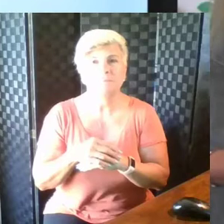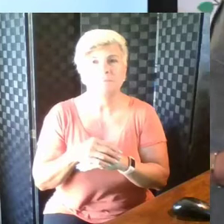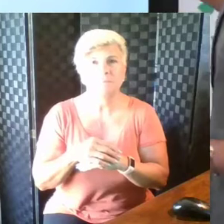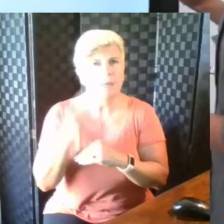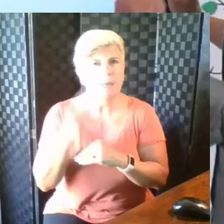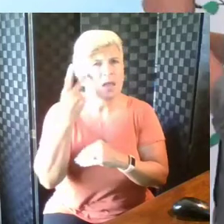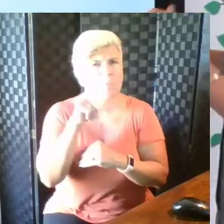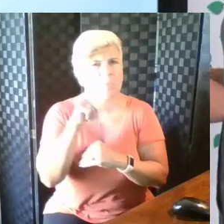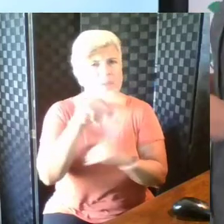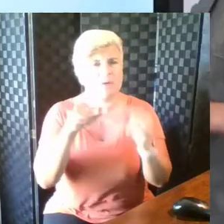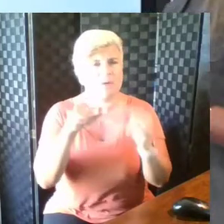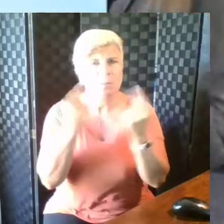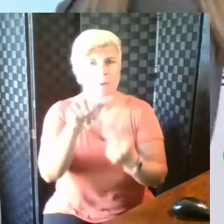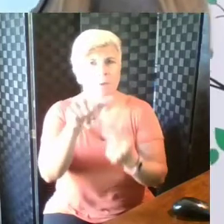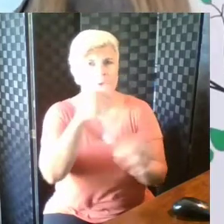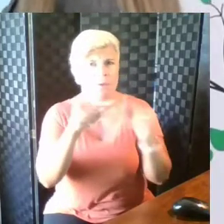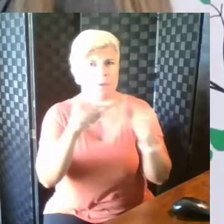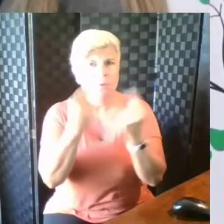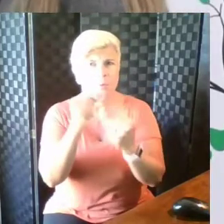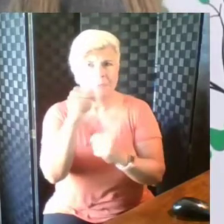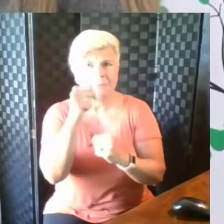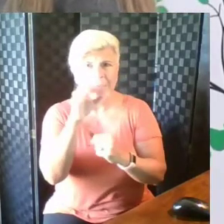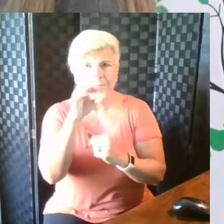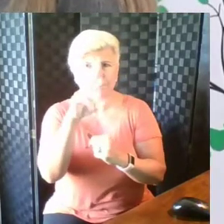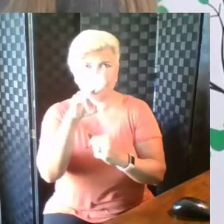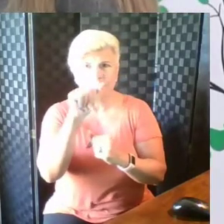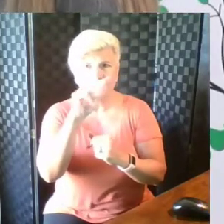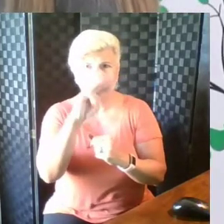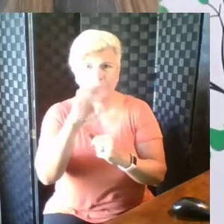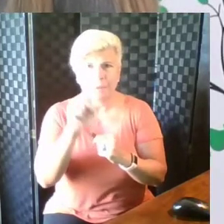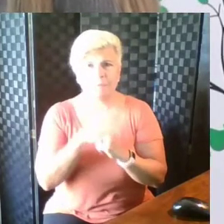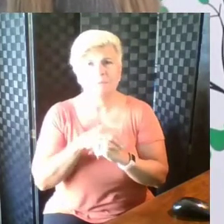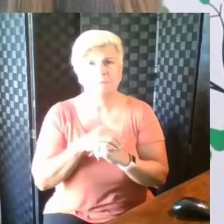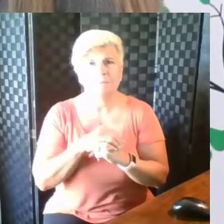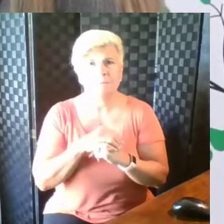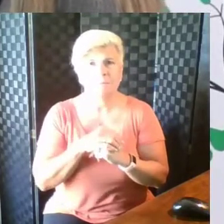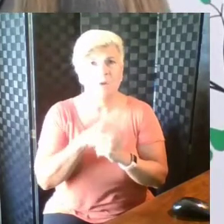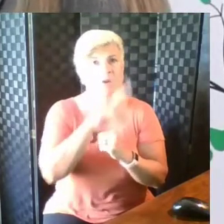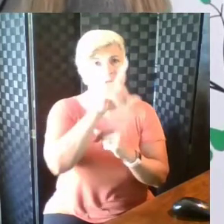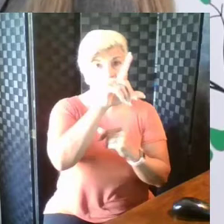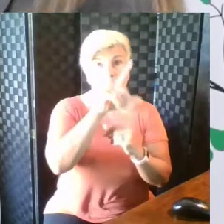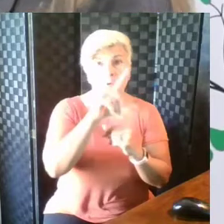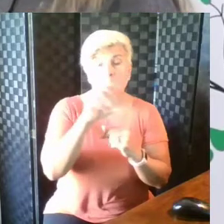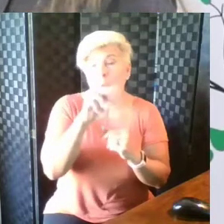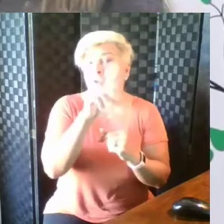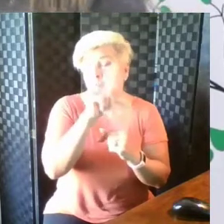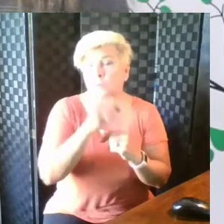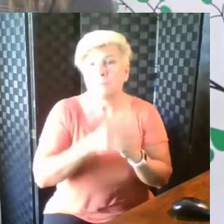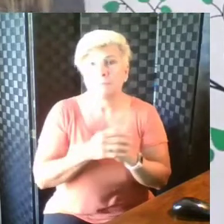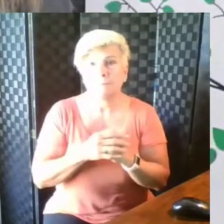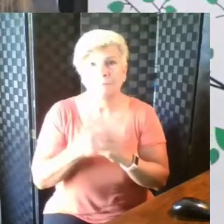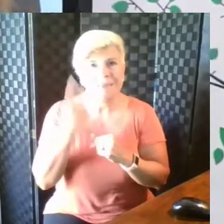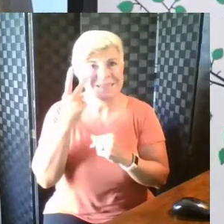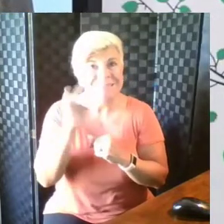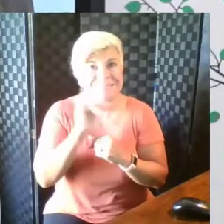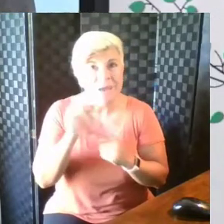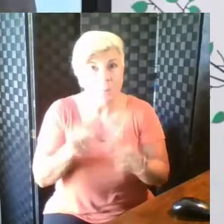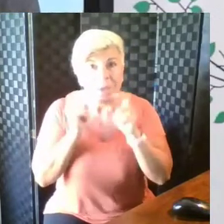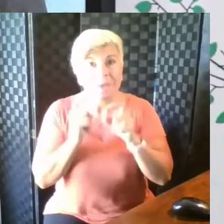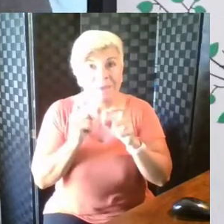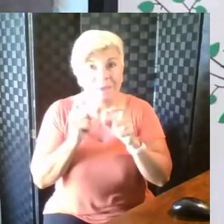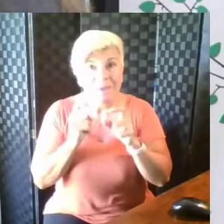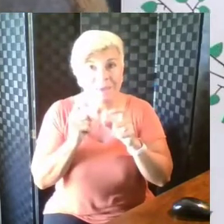Let's look at this group, another group with 10 frames, or 20. And I think you can see the same thing I see right off the